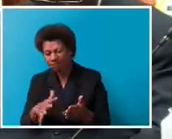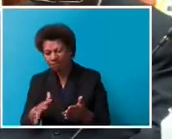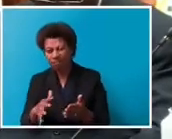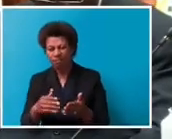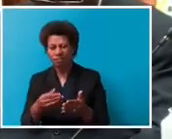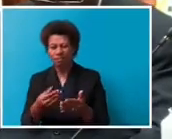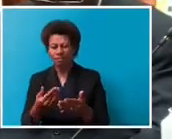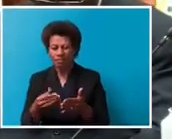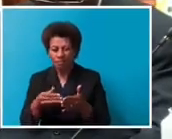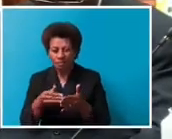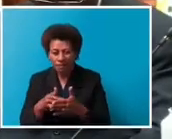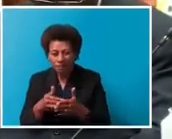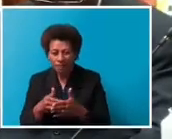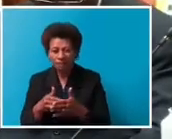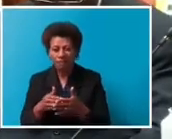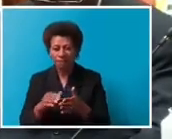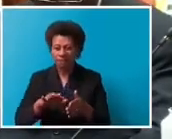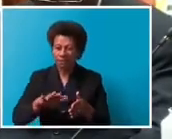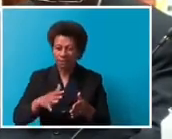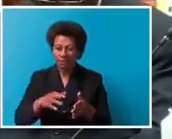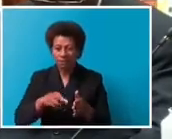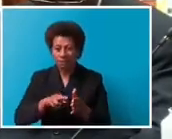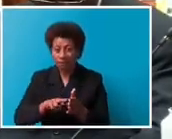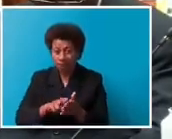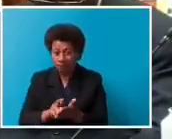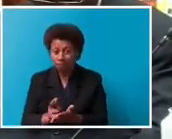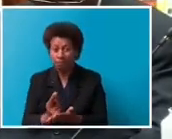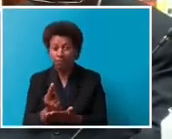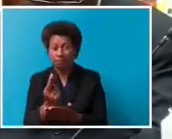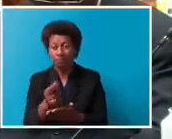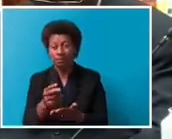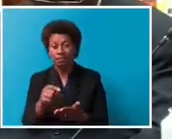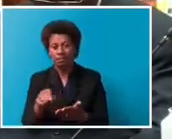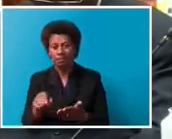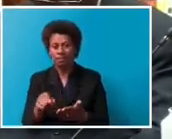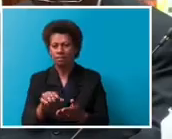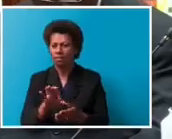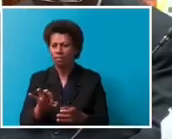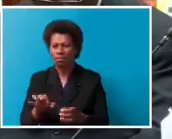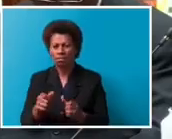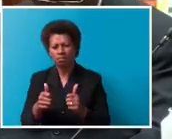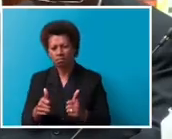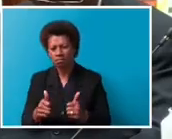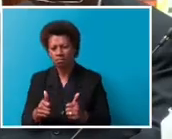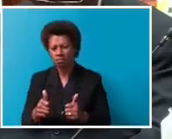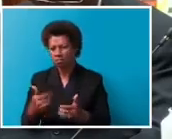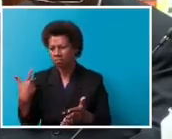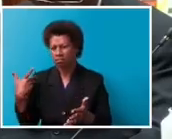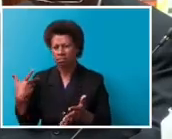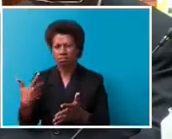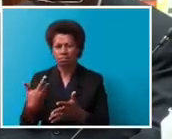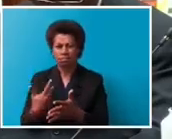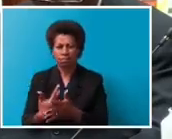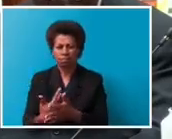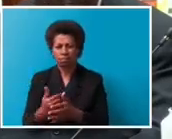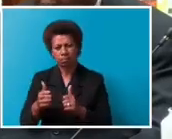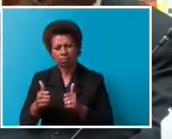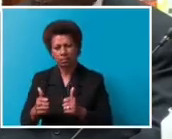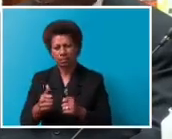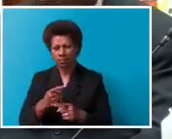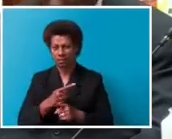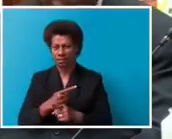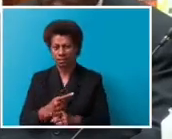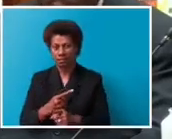race relations, prolonged dictatorship, and a lack of accountability and good governance have hindered our progress. We cannot